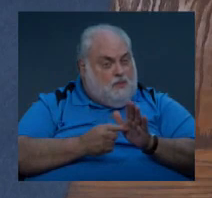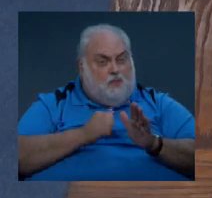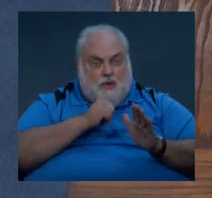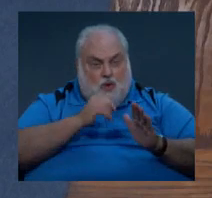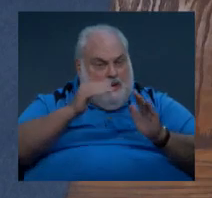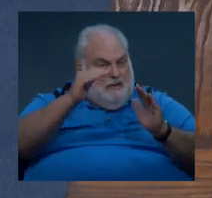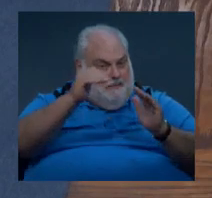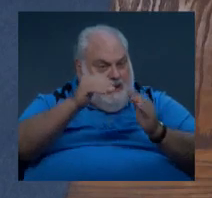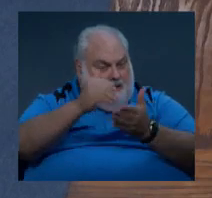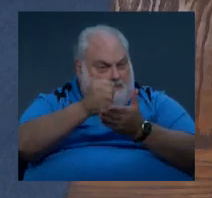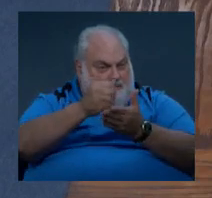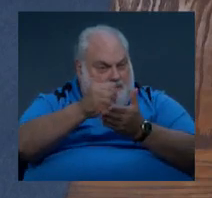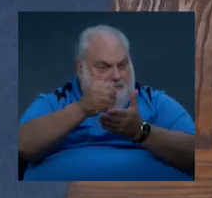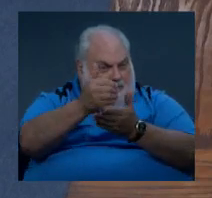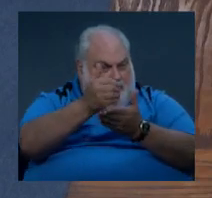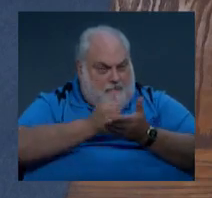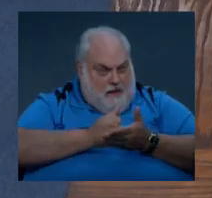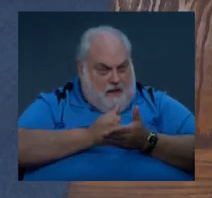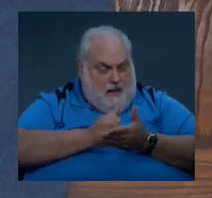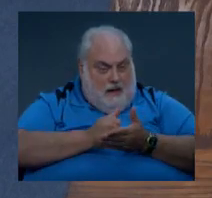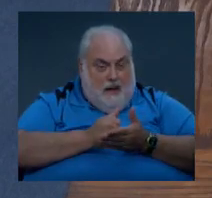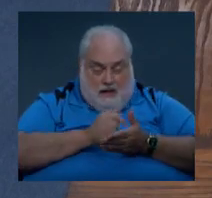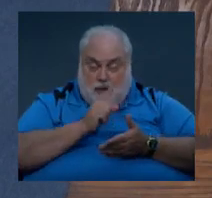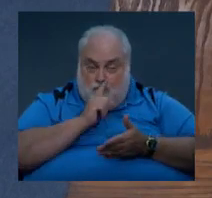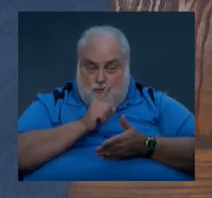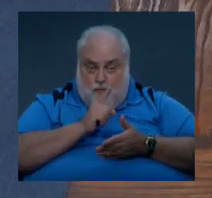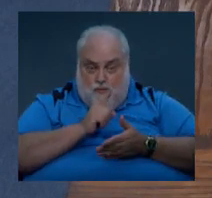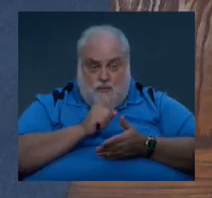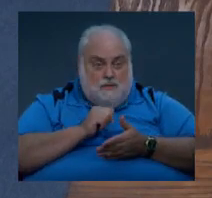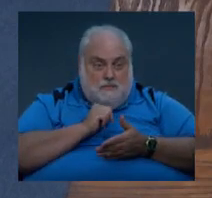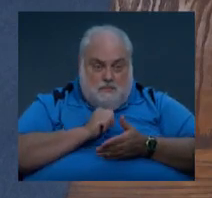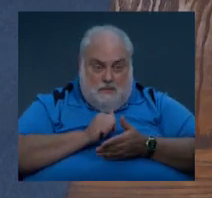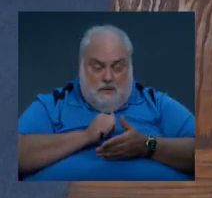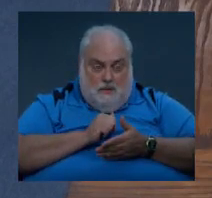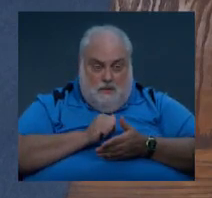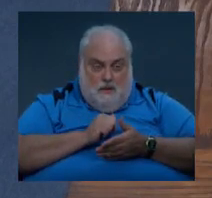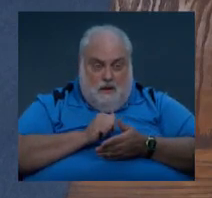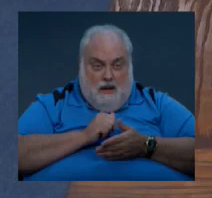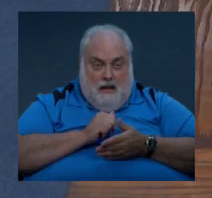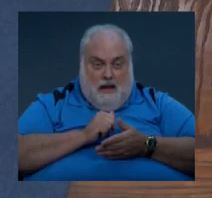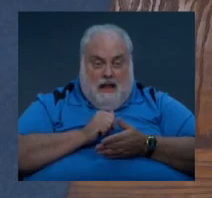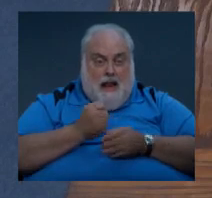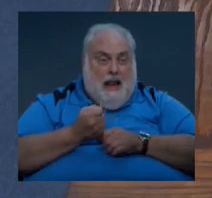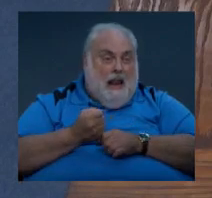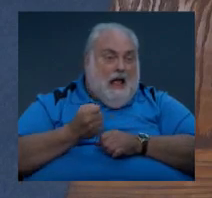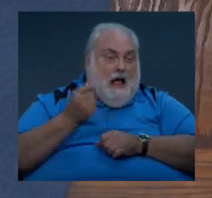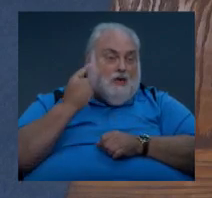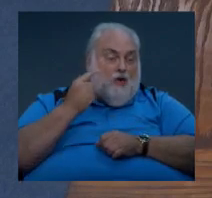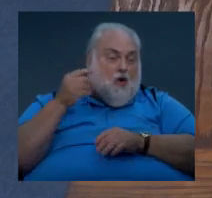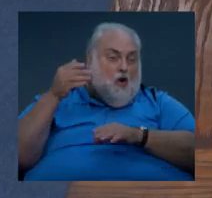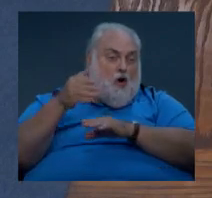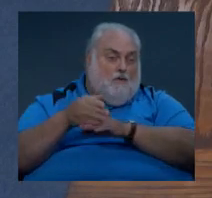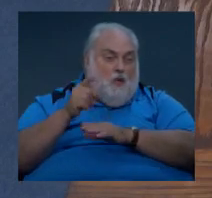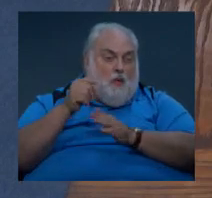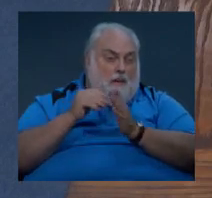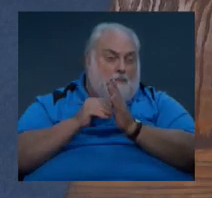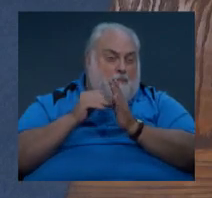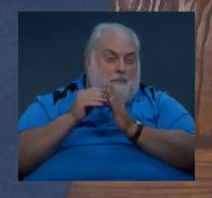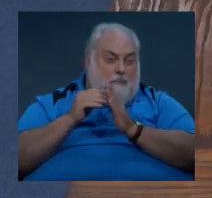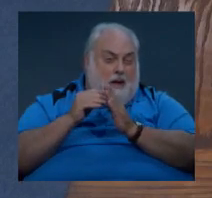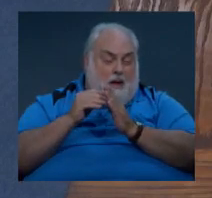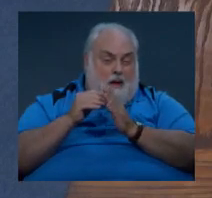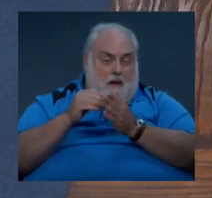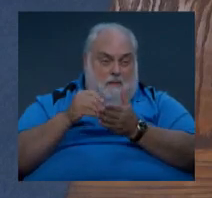expect to make money on golf, and we haven't. Last year's budget, we spent over $1.2 million net. You know, when you